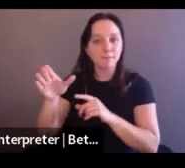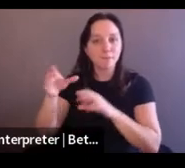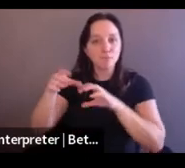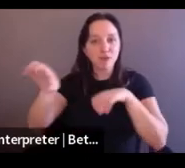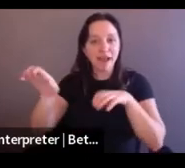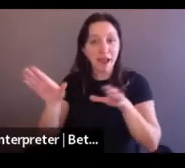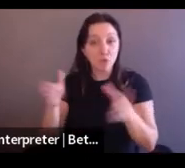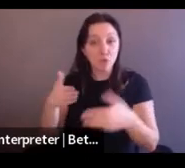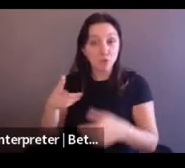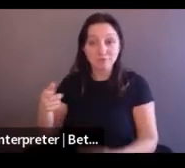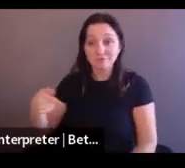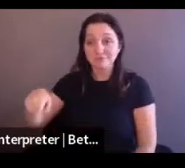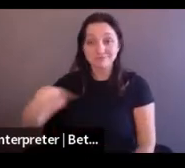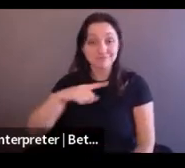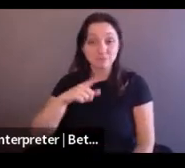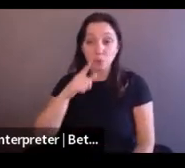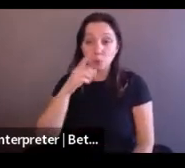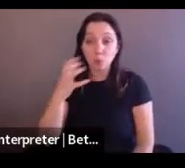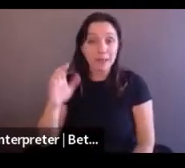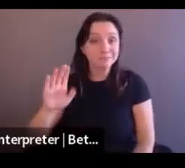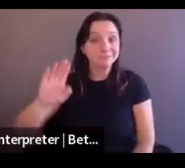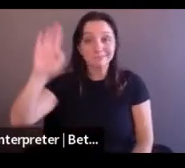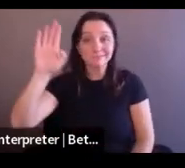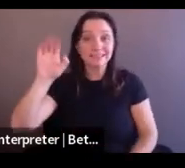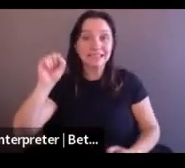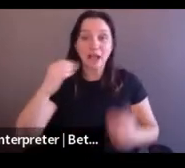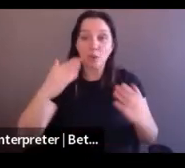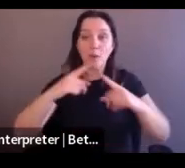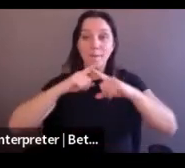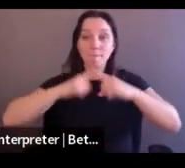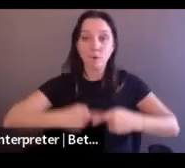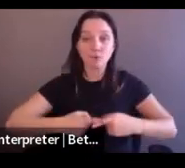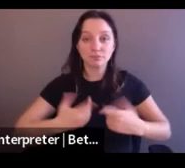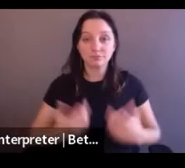If anybody wants to share, they can come off mute and share something.